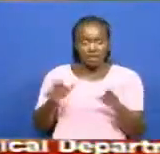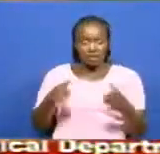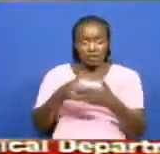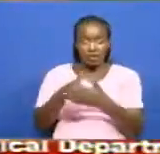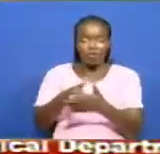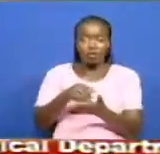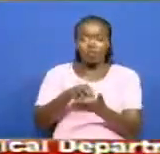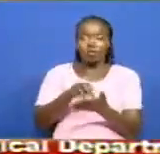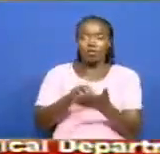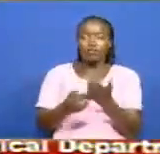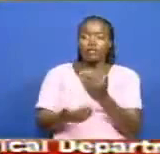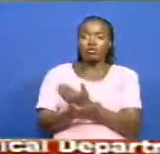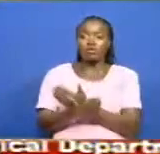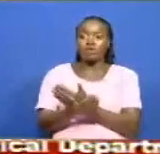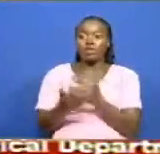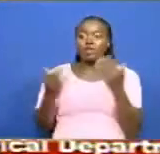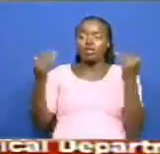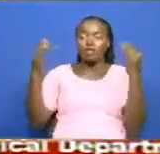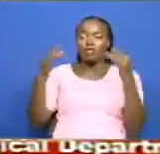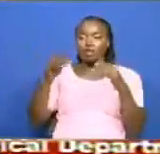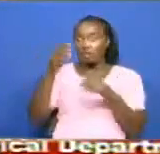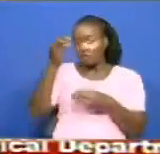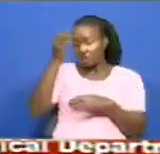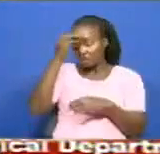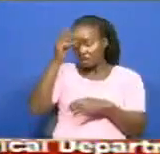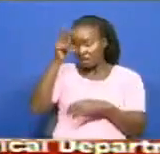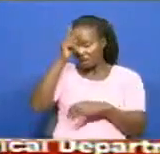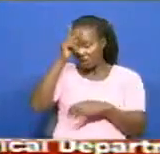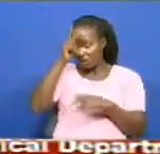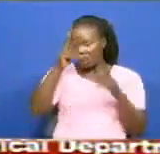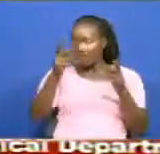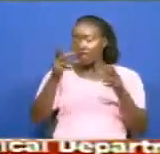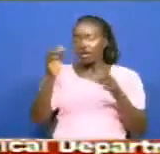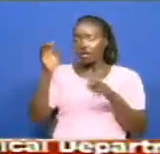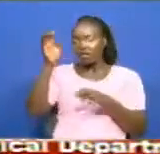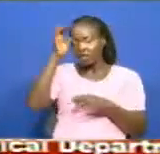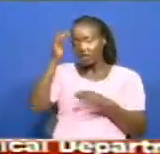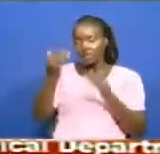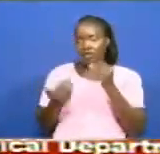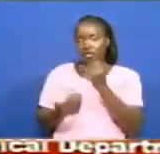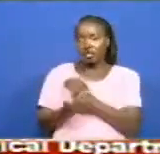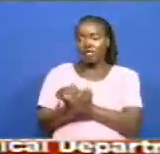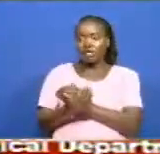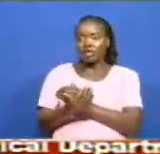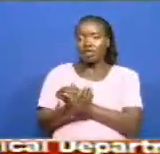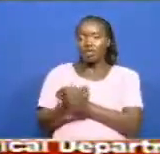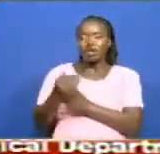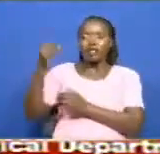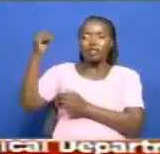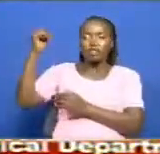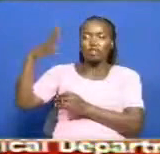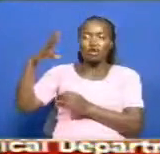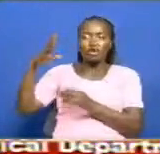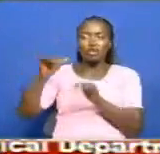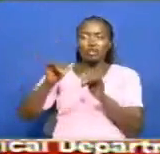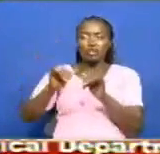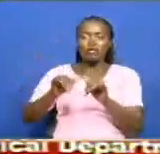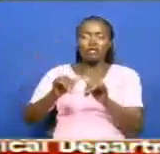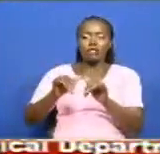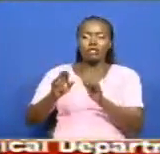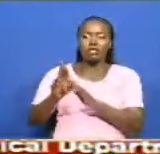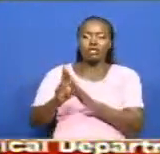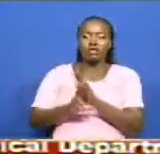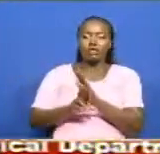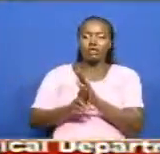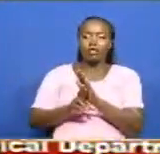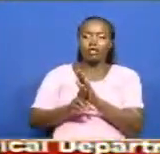hours. It will rain in Kitale, Kakamega, and Eldoret during the morning hours, as much as sunny intervals will mainly dominate the Lake